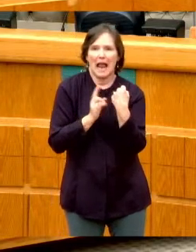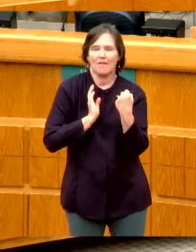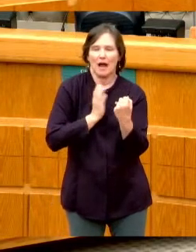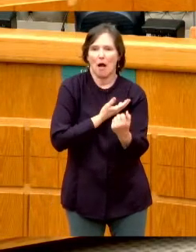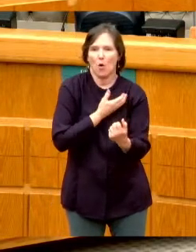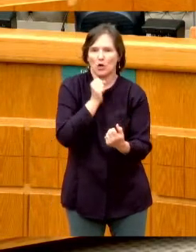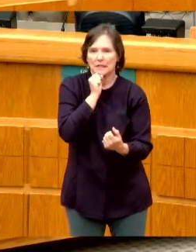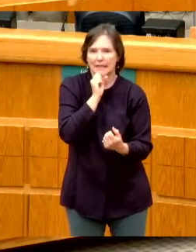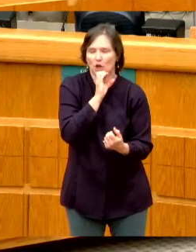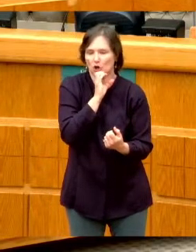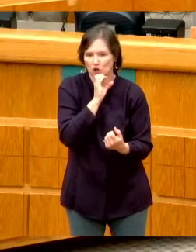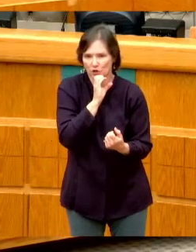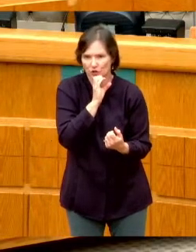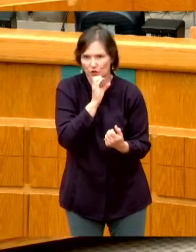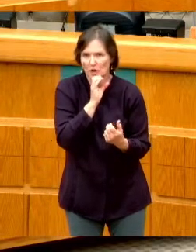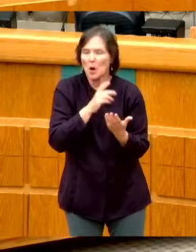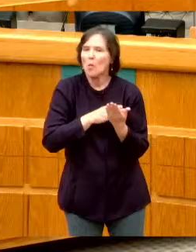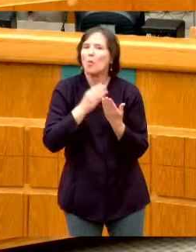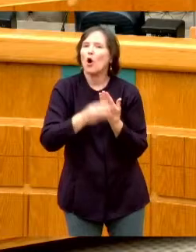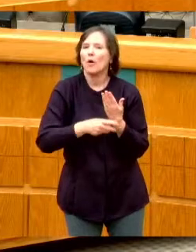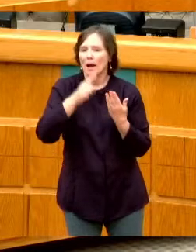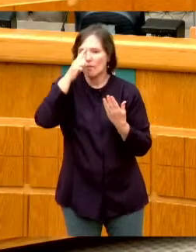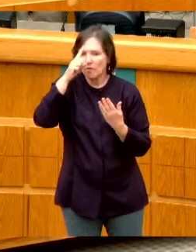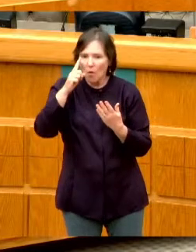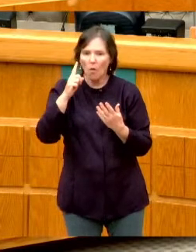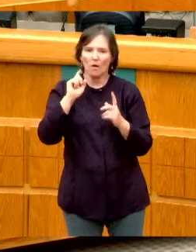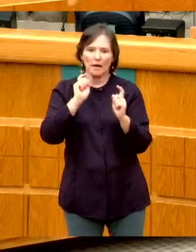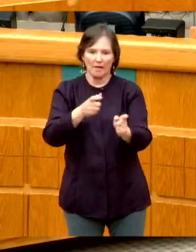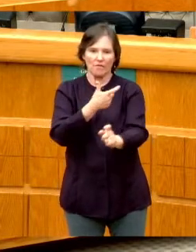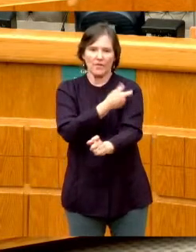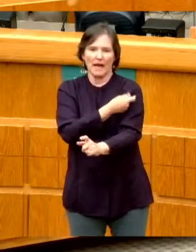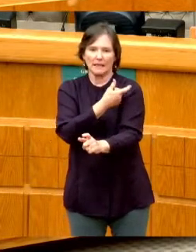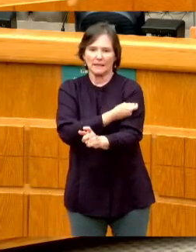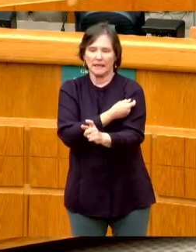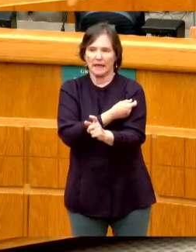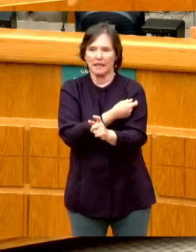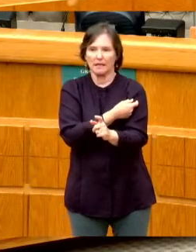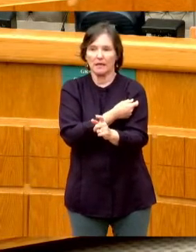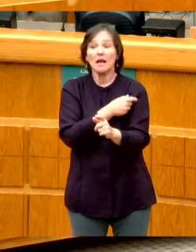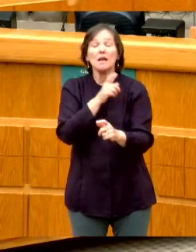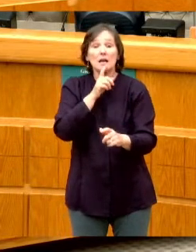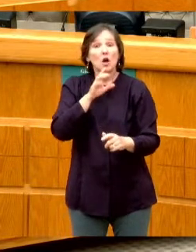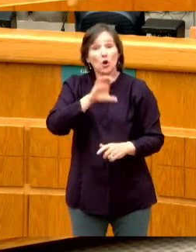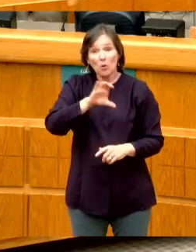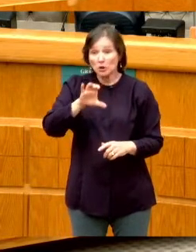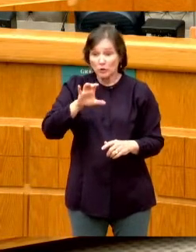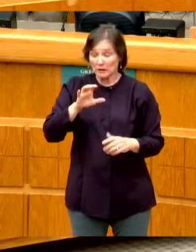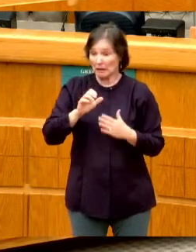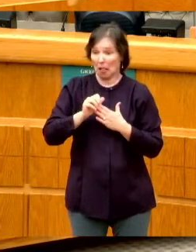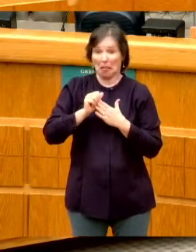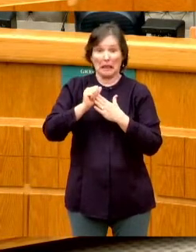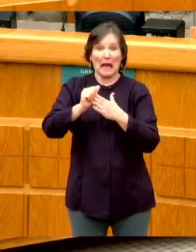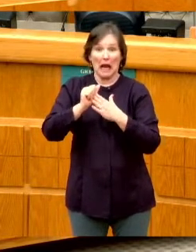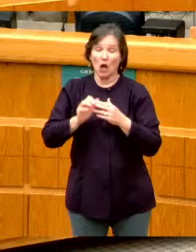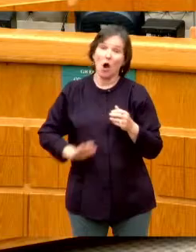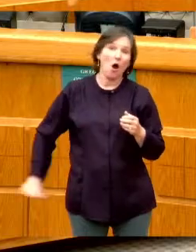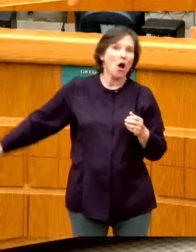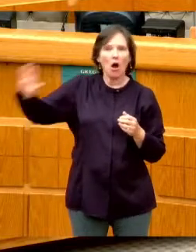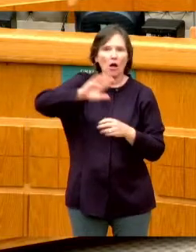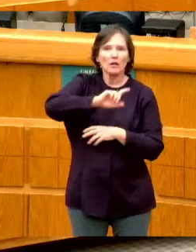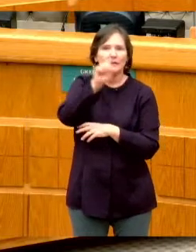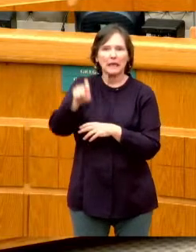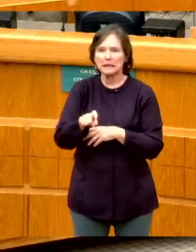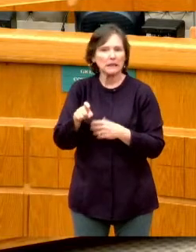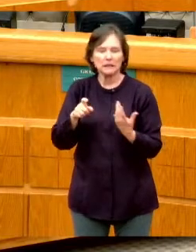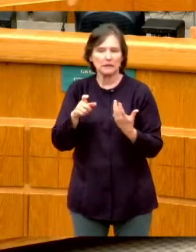that Corpus Christi has taken lead on literally over the entire state of Texas. And so we're very, very proud,